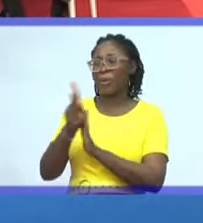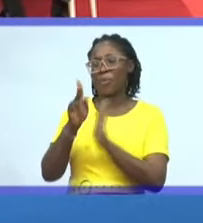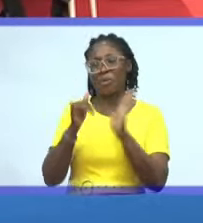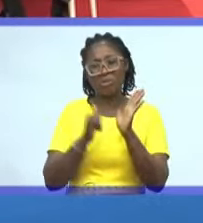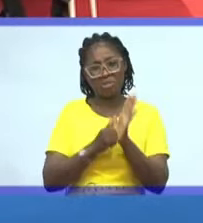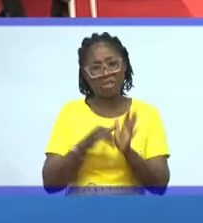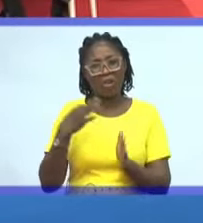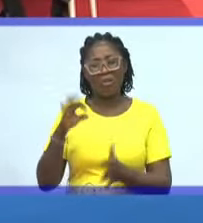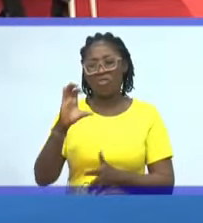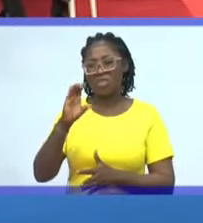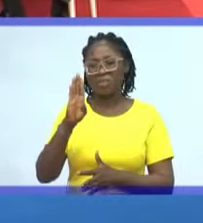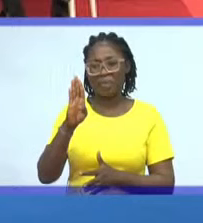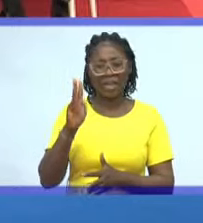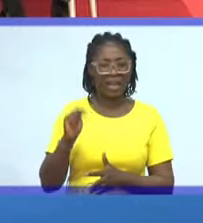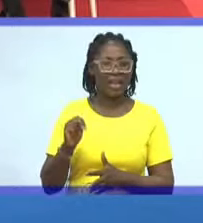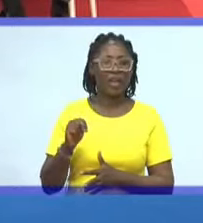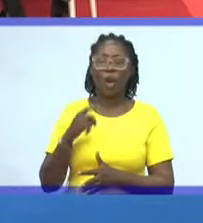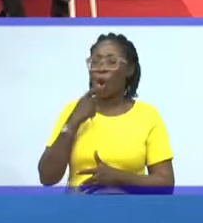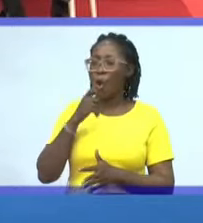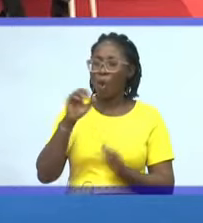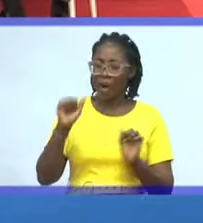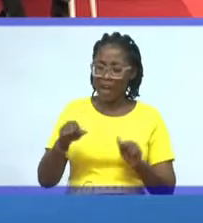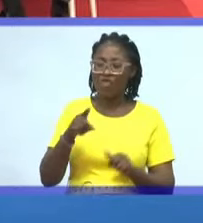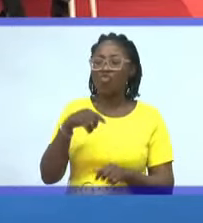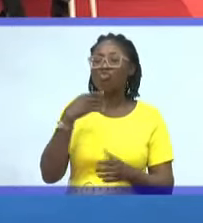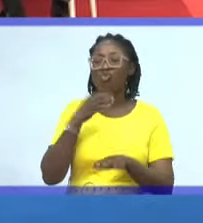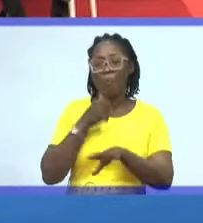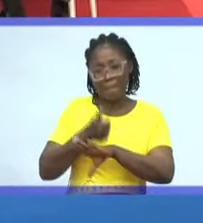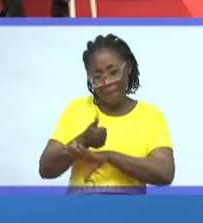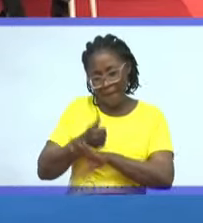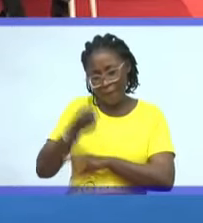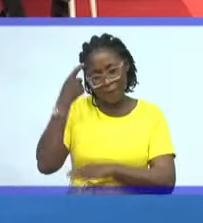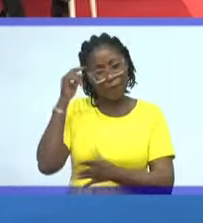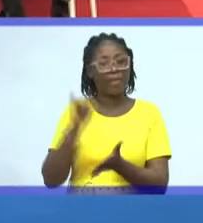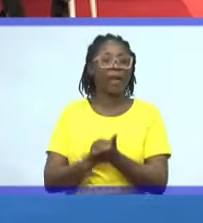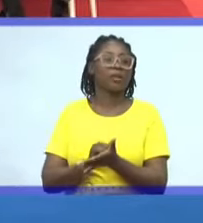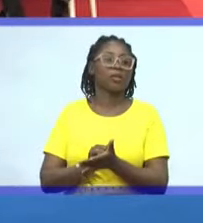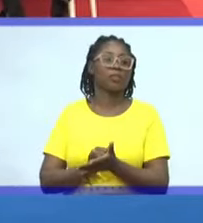the CBN. Who would you blame for that?